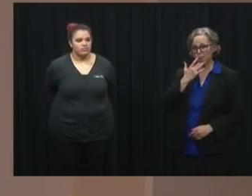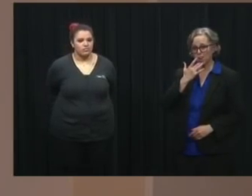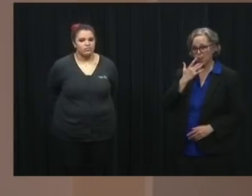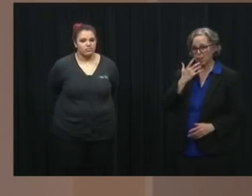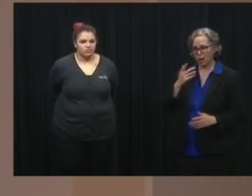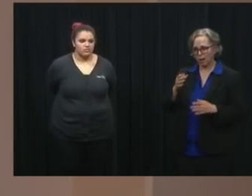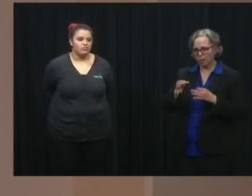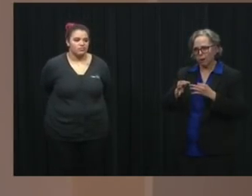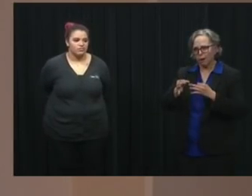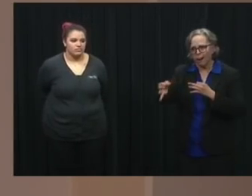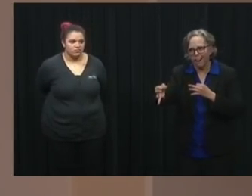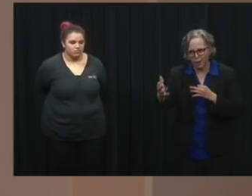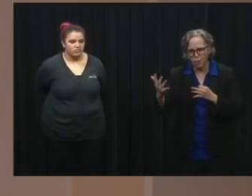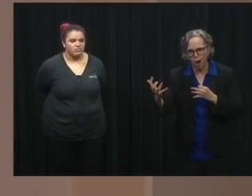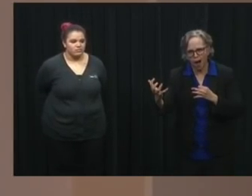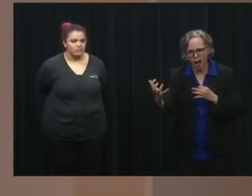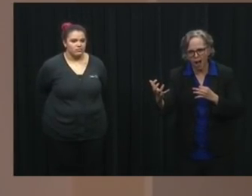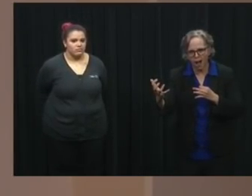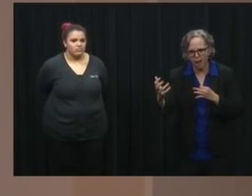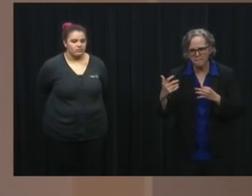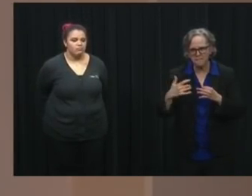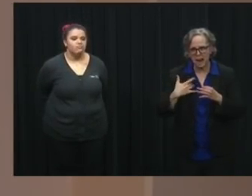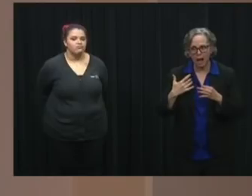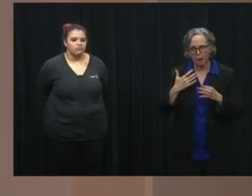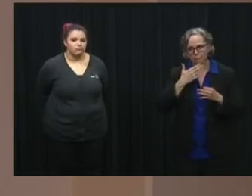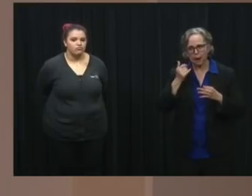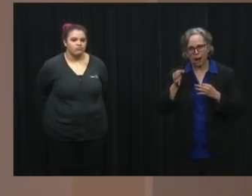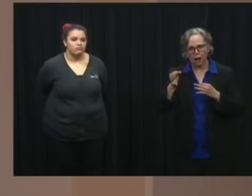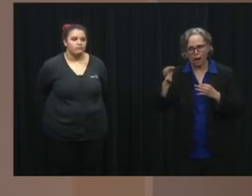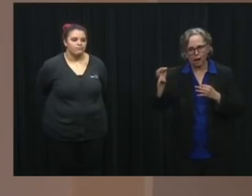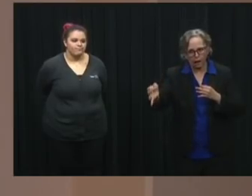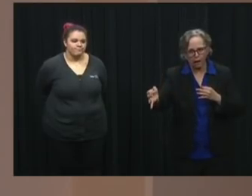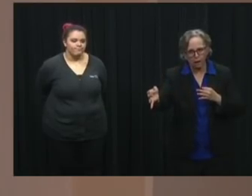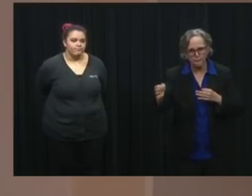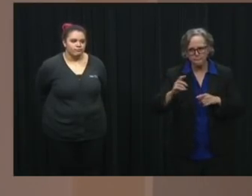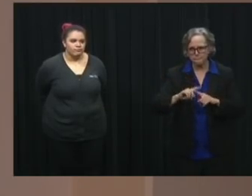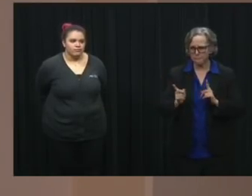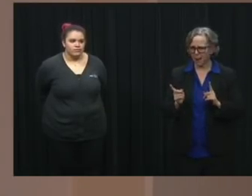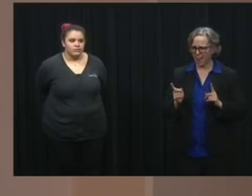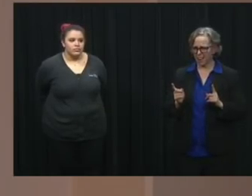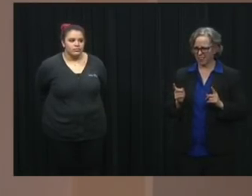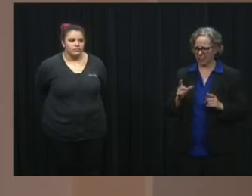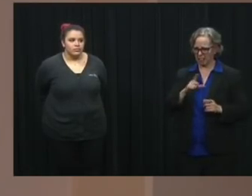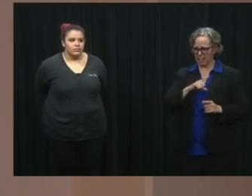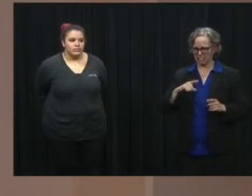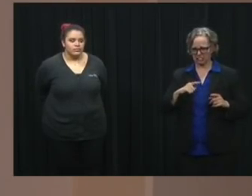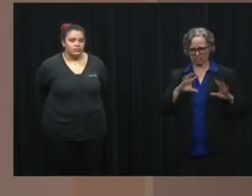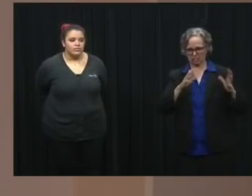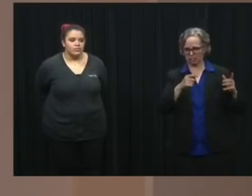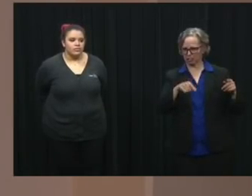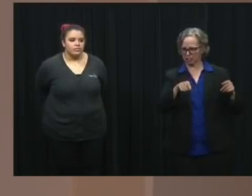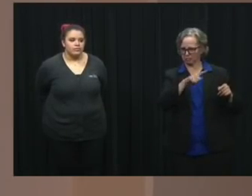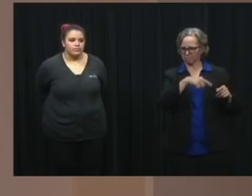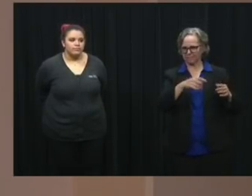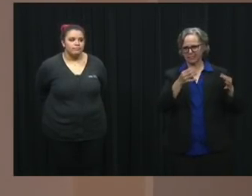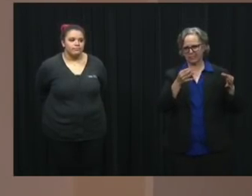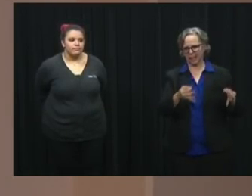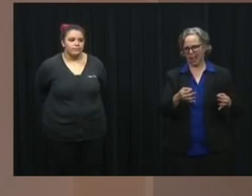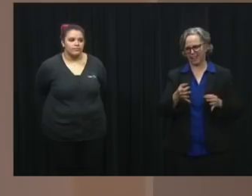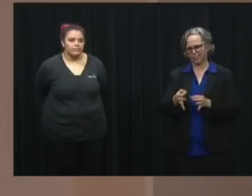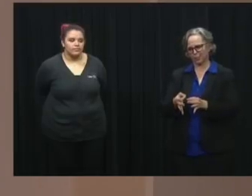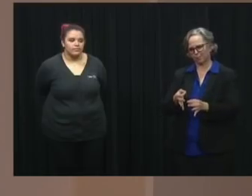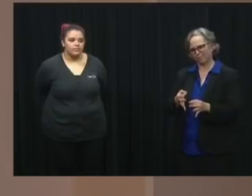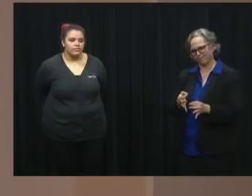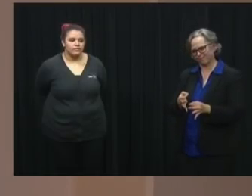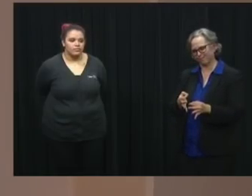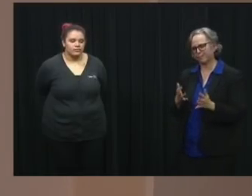state of Ohio, but the legislature is decided on a shorter period of time. I've spoken